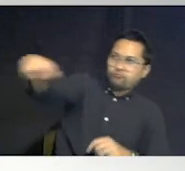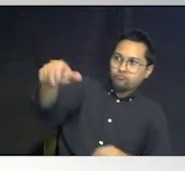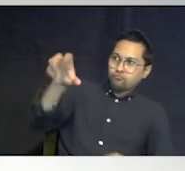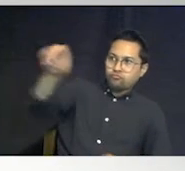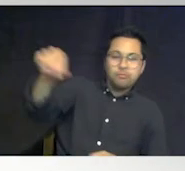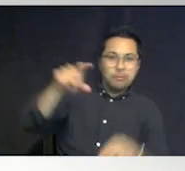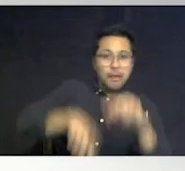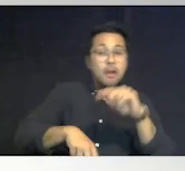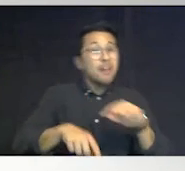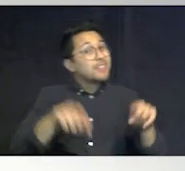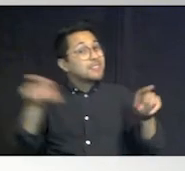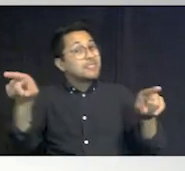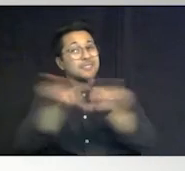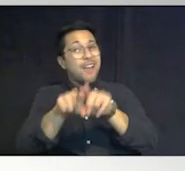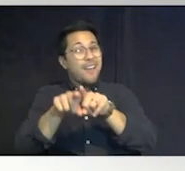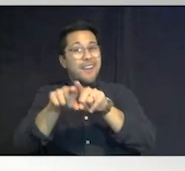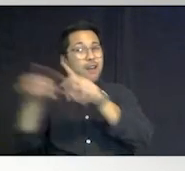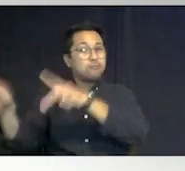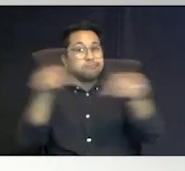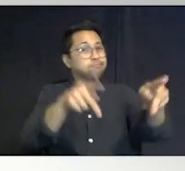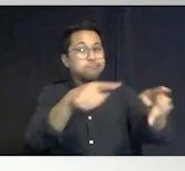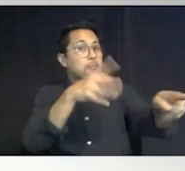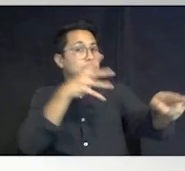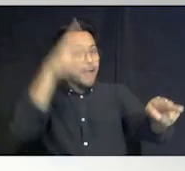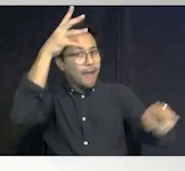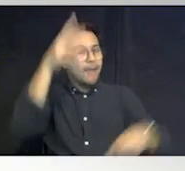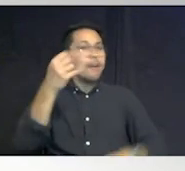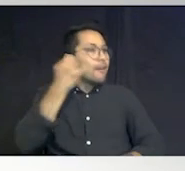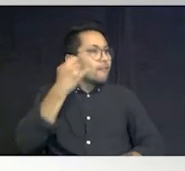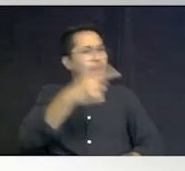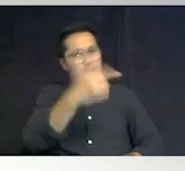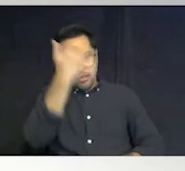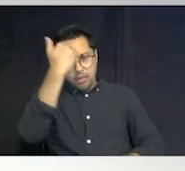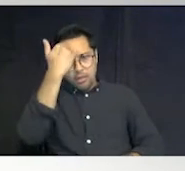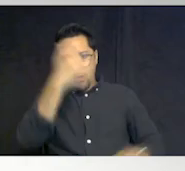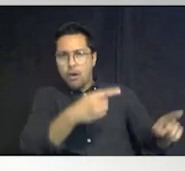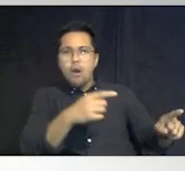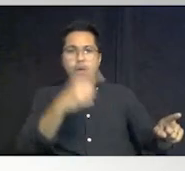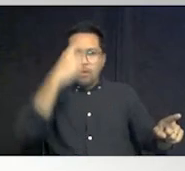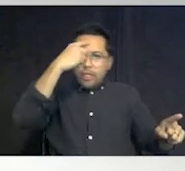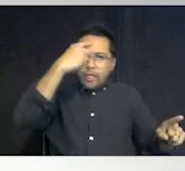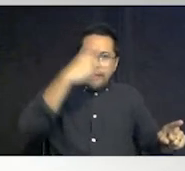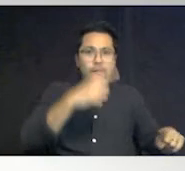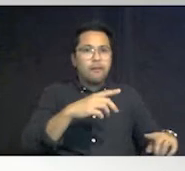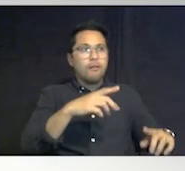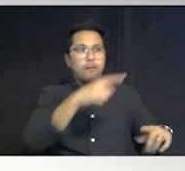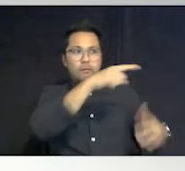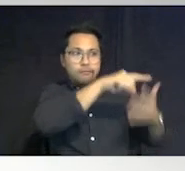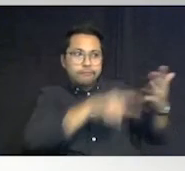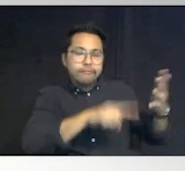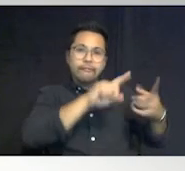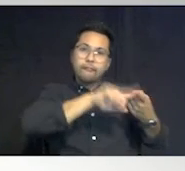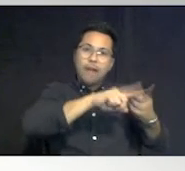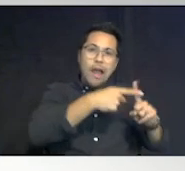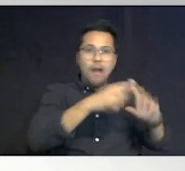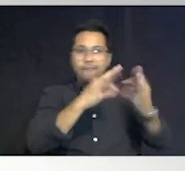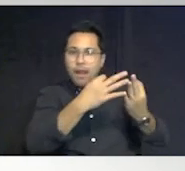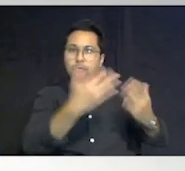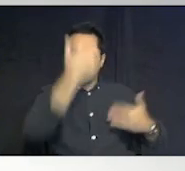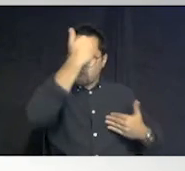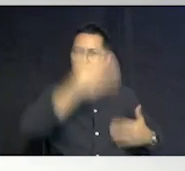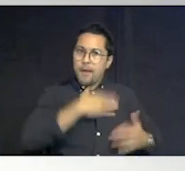for the parent to invite anyone they feel has knowledge of the student, so the district can also not object to any member. So this process